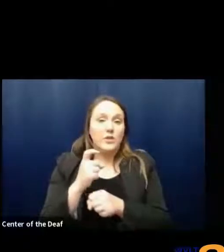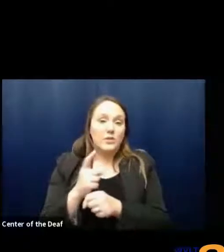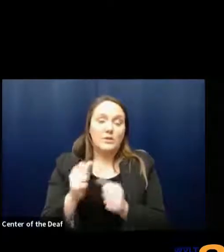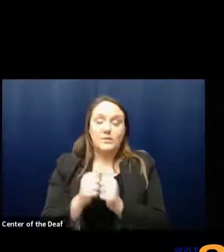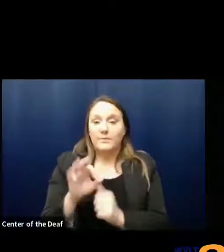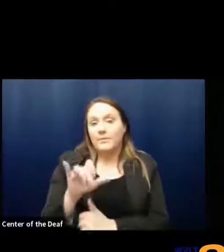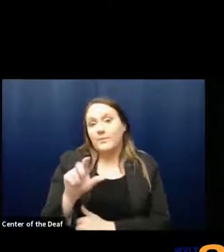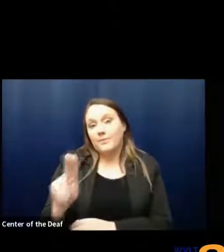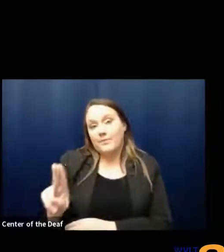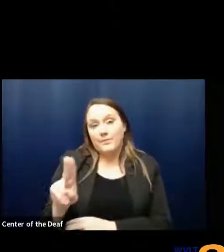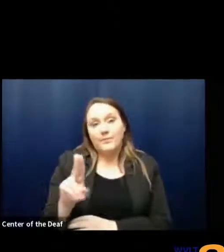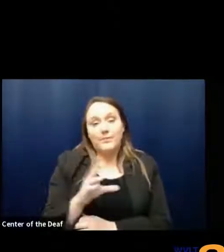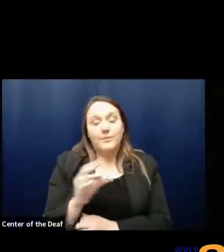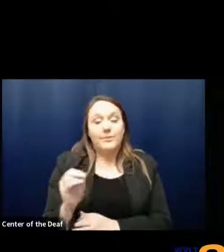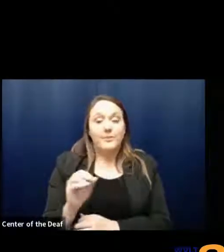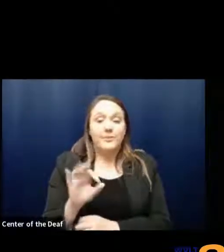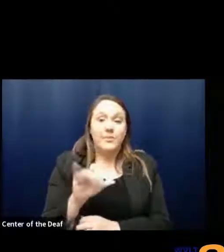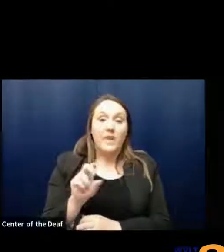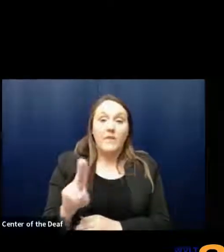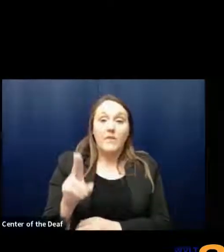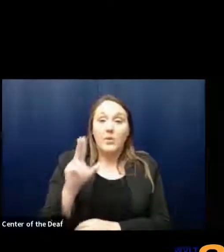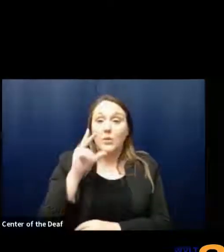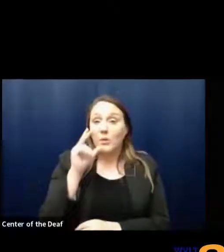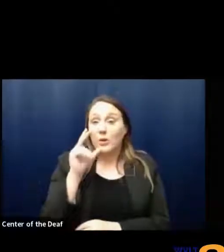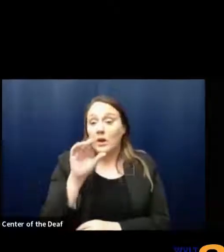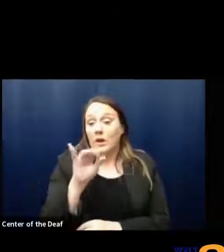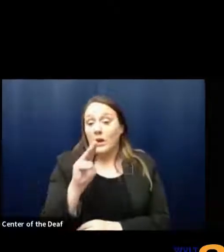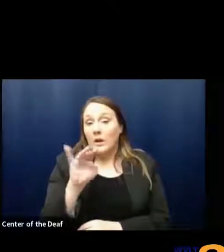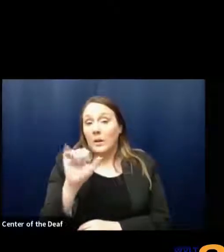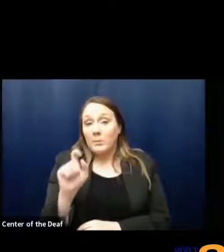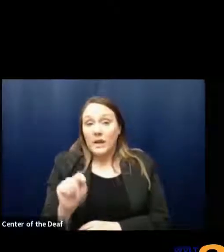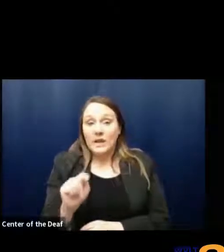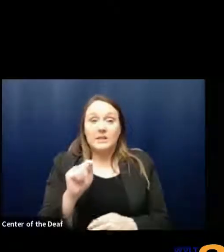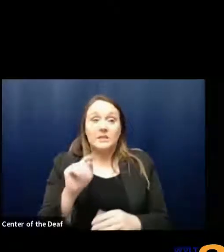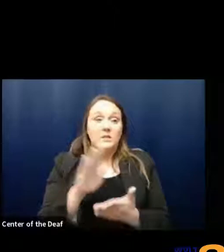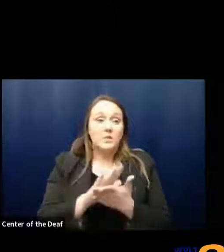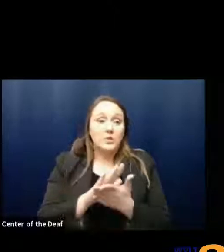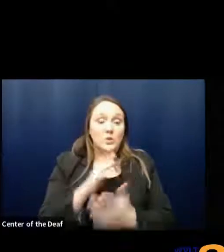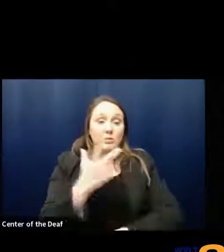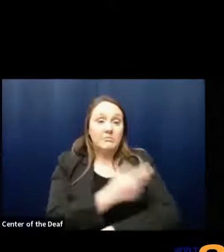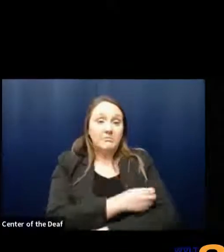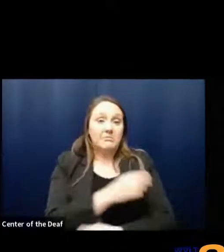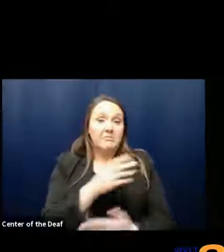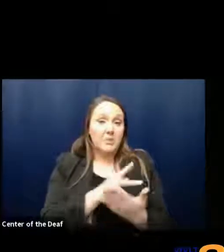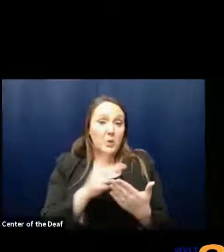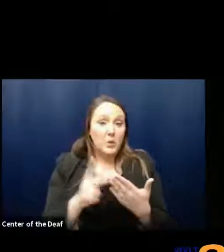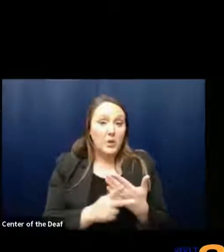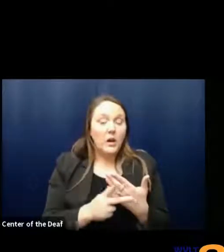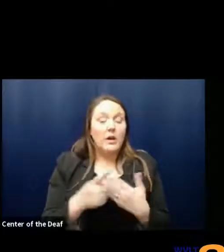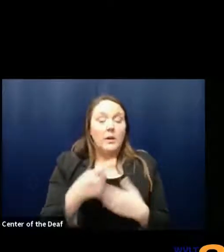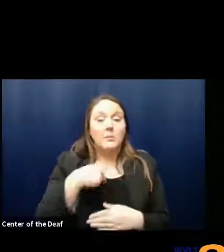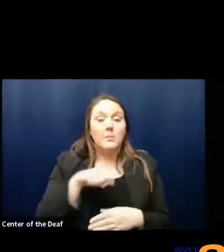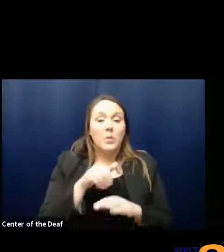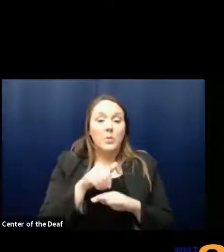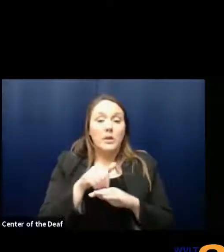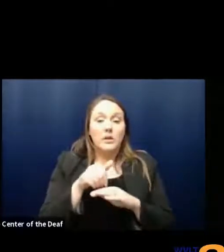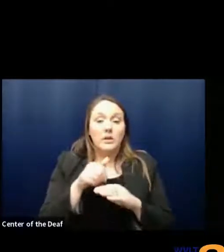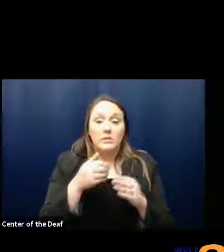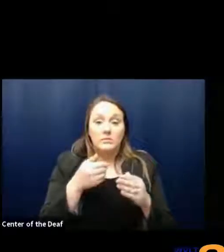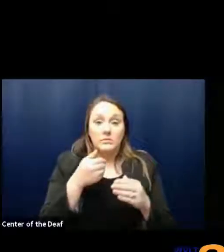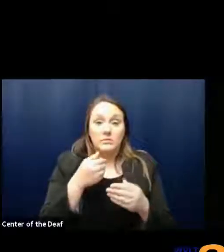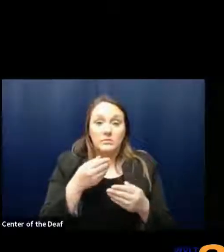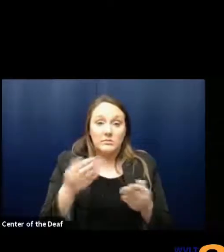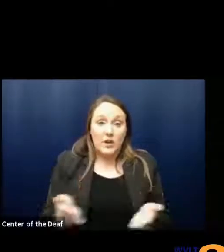and our flu mist and doing the school vaccination programs. So we're sending you to the state plan